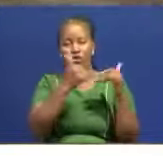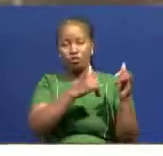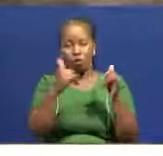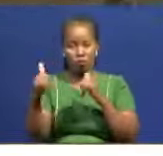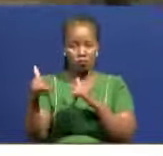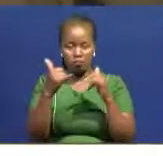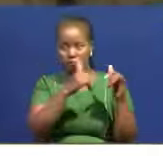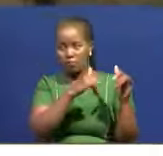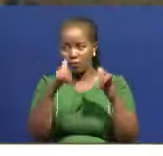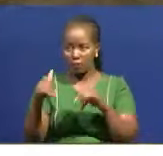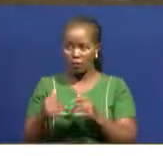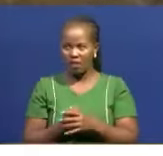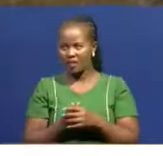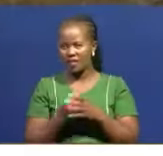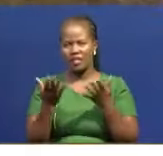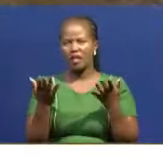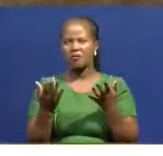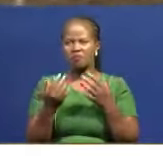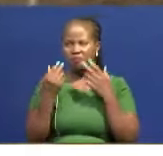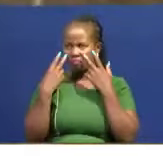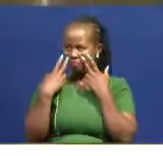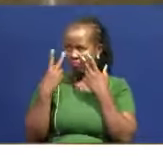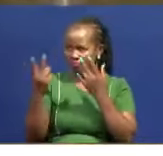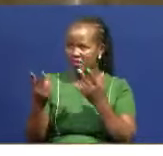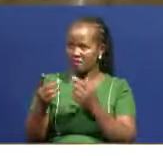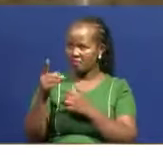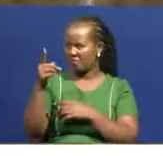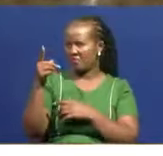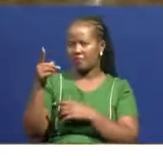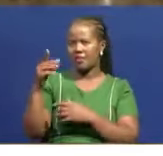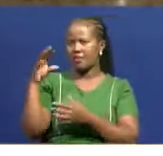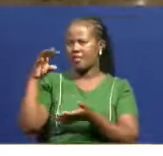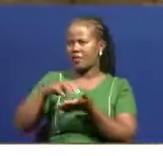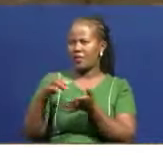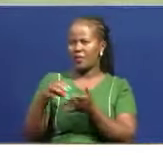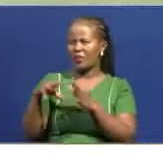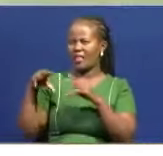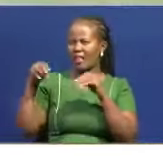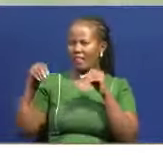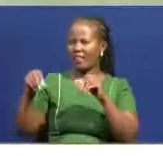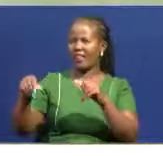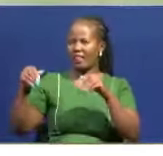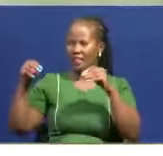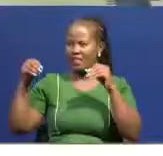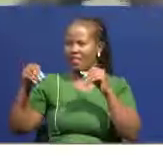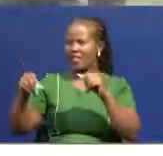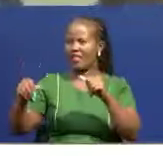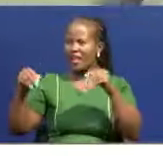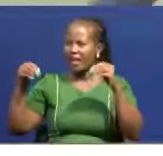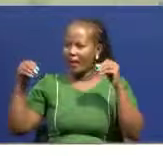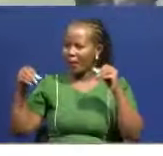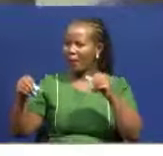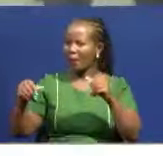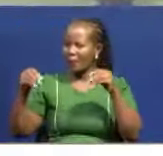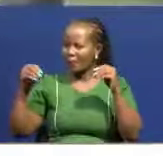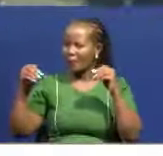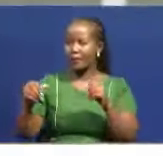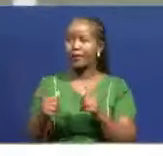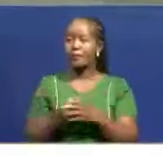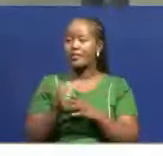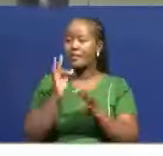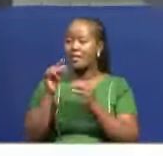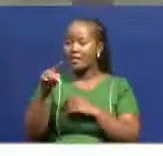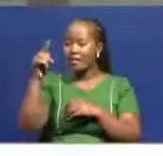talking about the conditions, just take a look at your screen, and those were the conditions at the RFUA grounds. And you'd think that you'd be watching